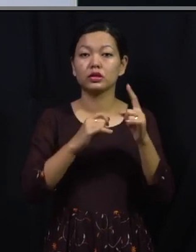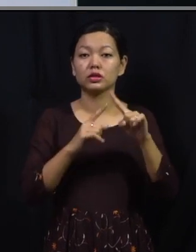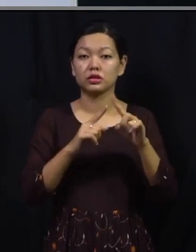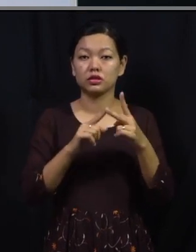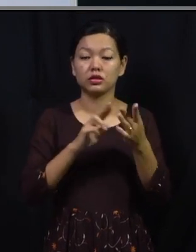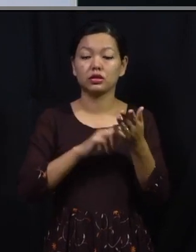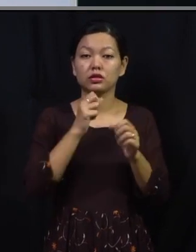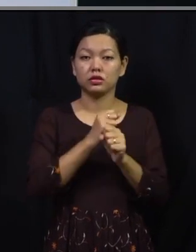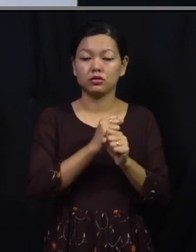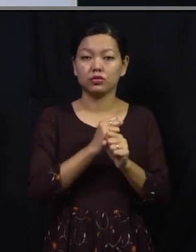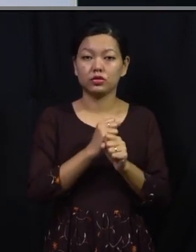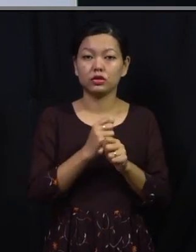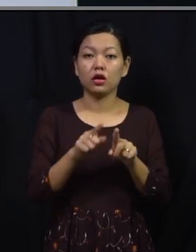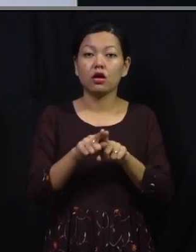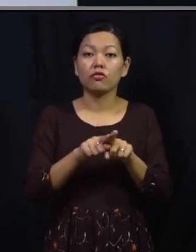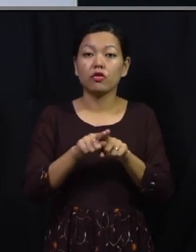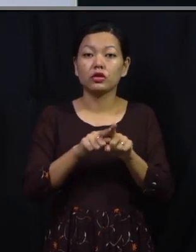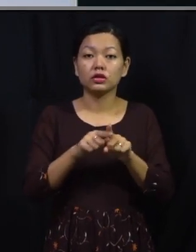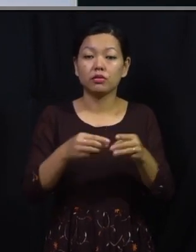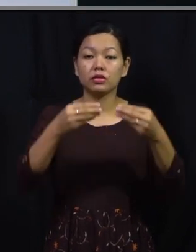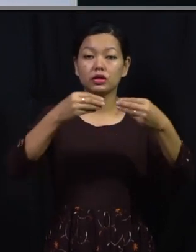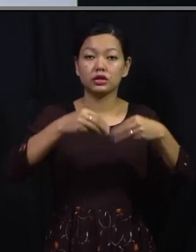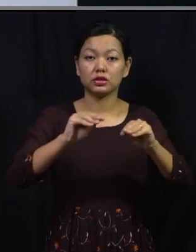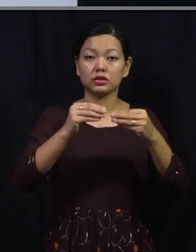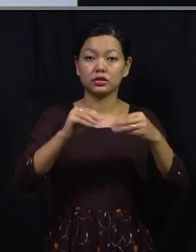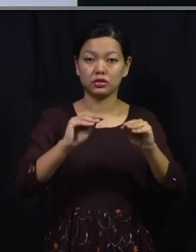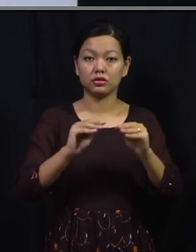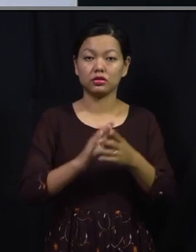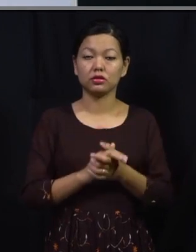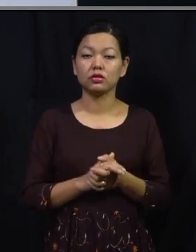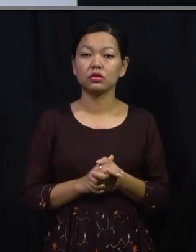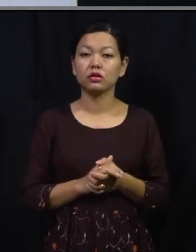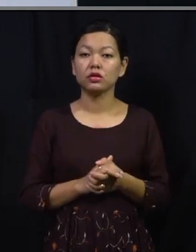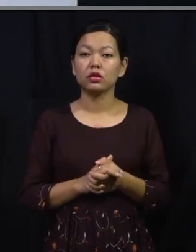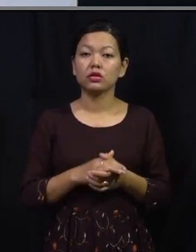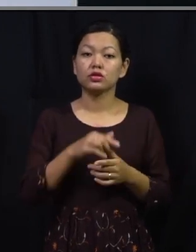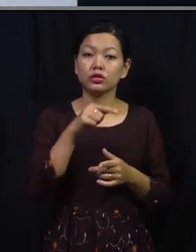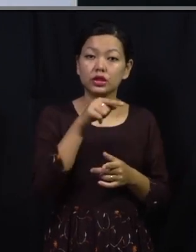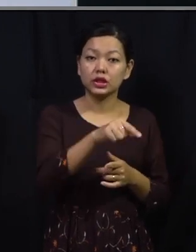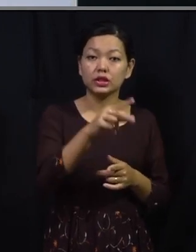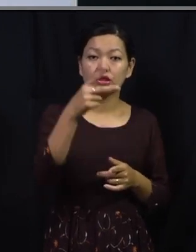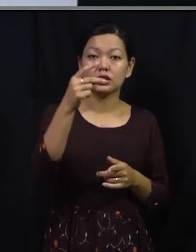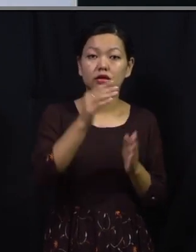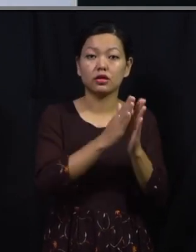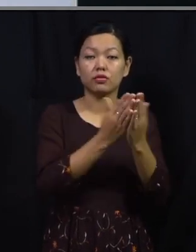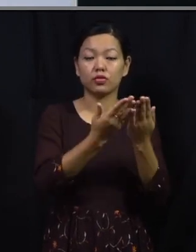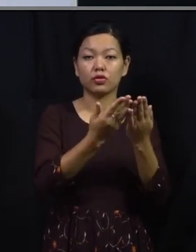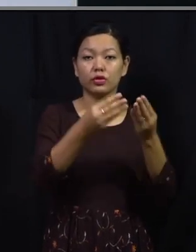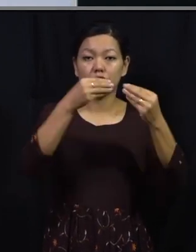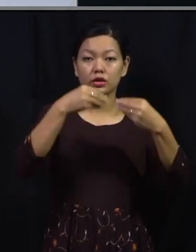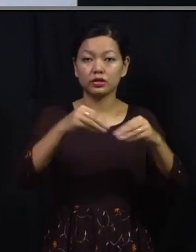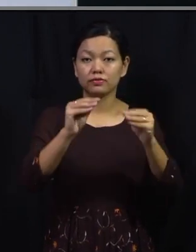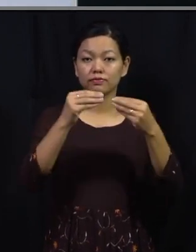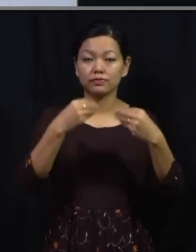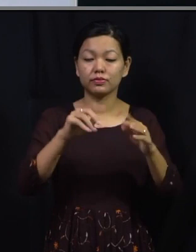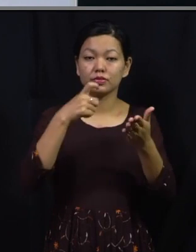account, like the sales. If sales is made, then we record it in the sales book. We transfer it from the